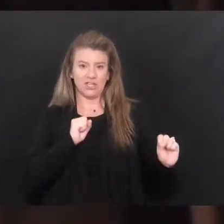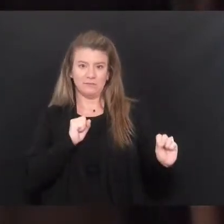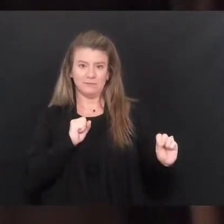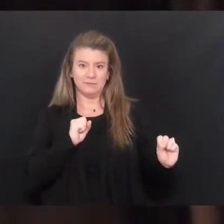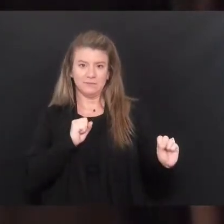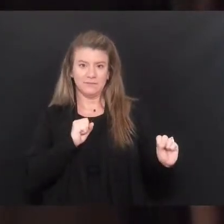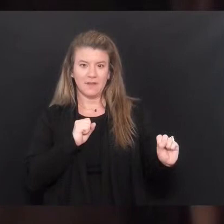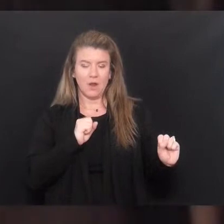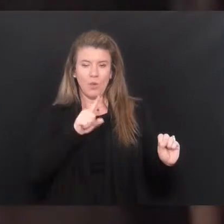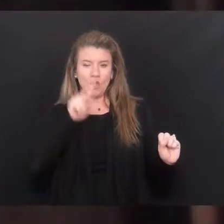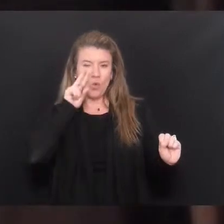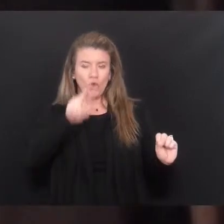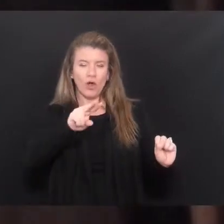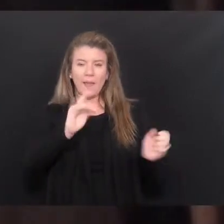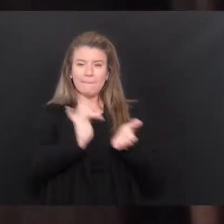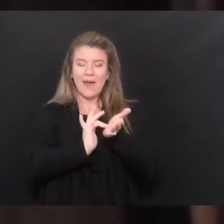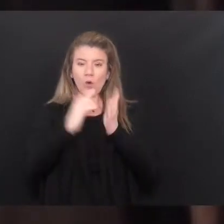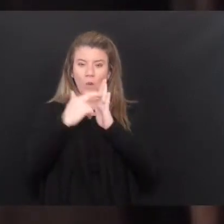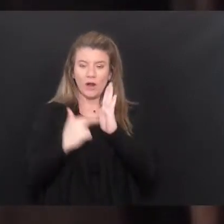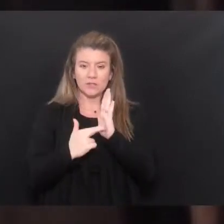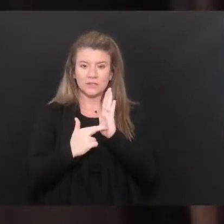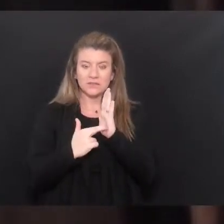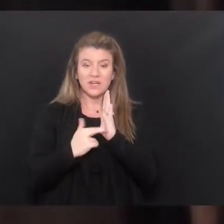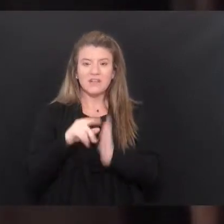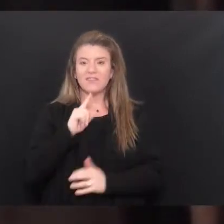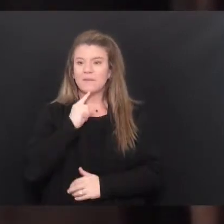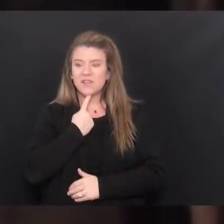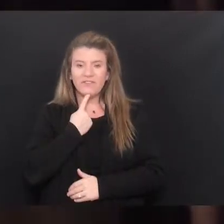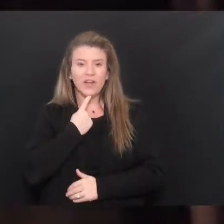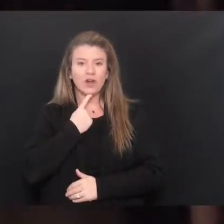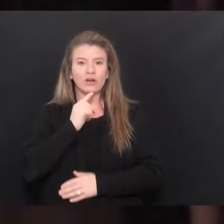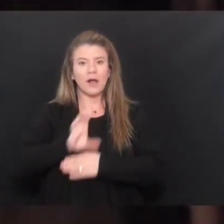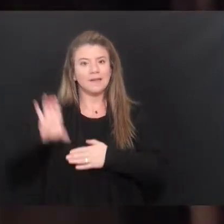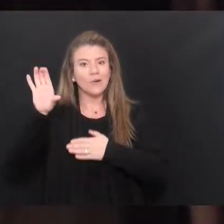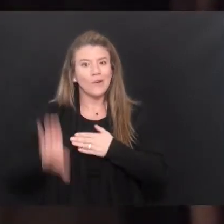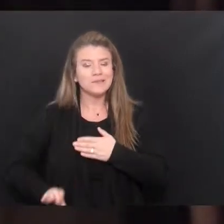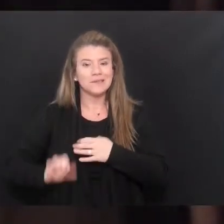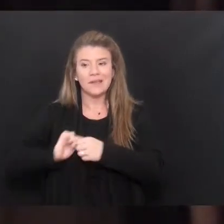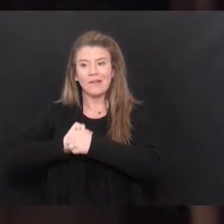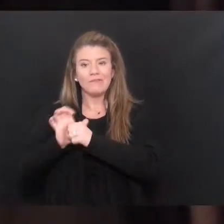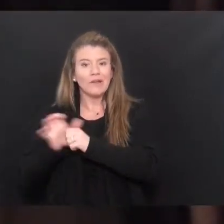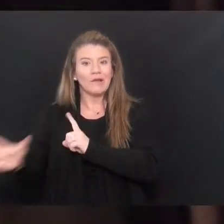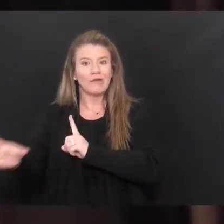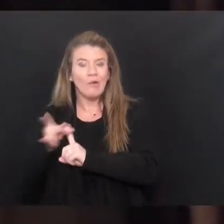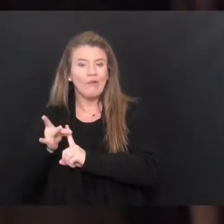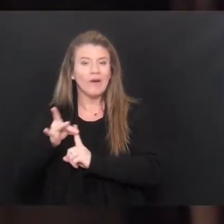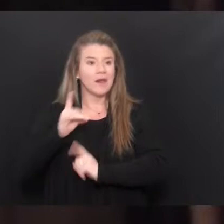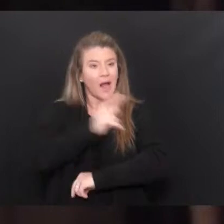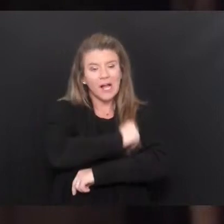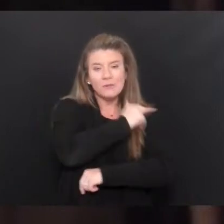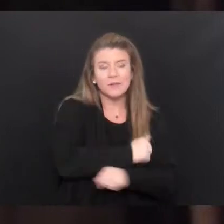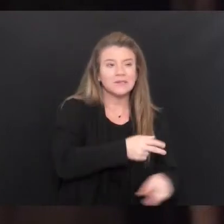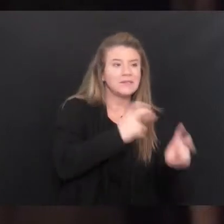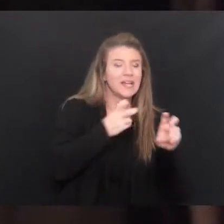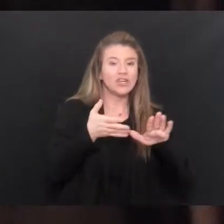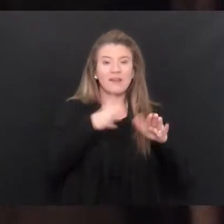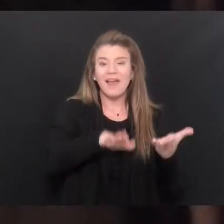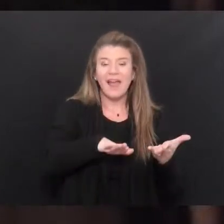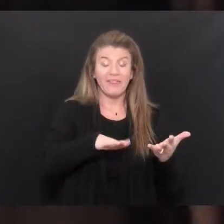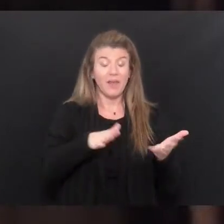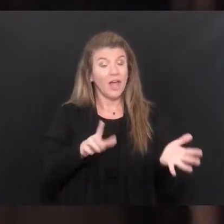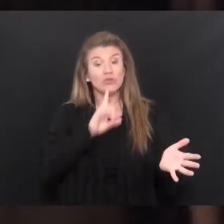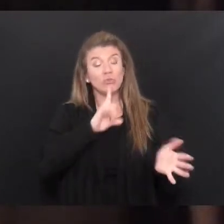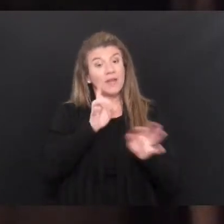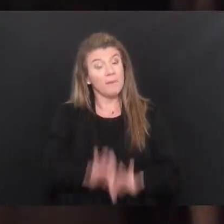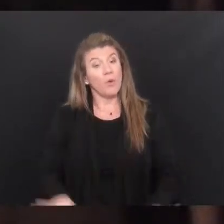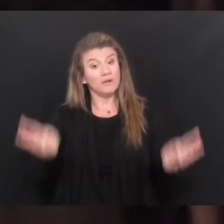of their medical records from severe consequences of COVID, hospitalization, and death. So it's also important for us